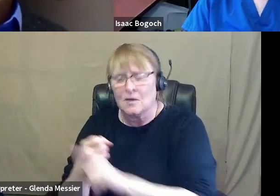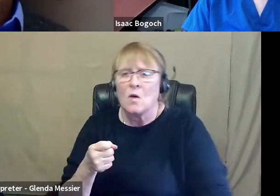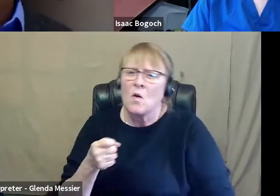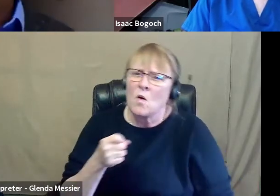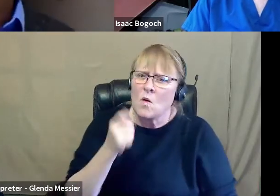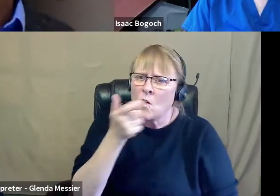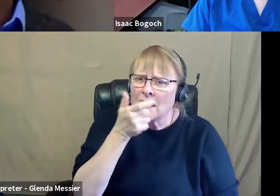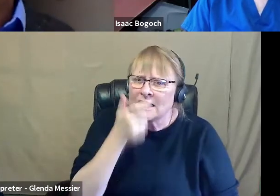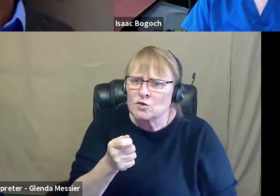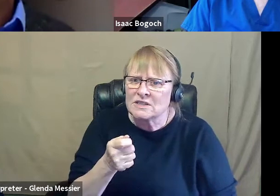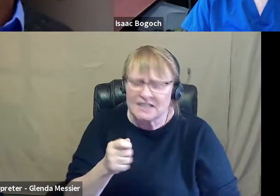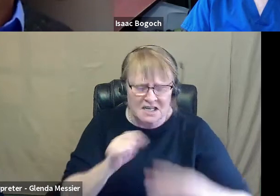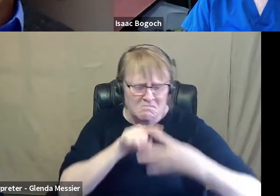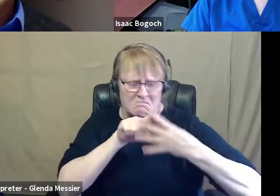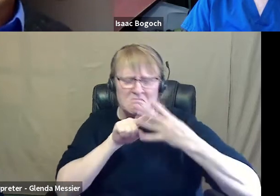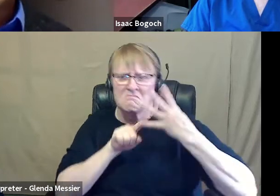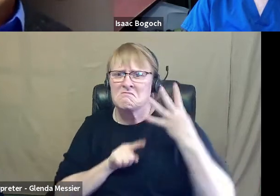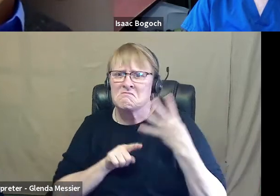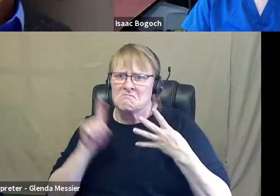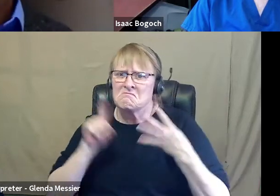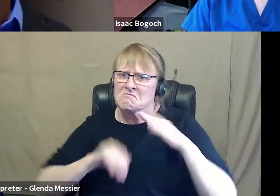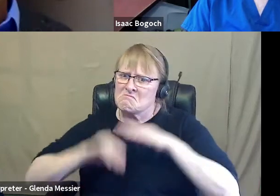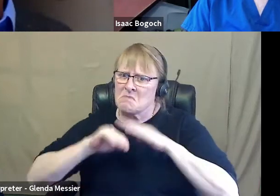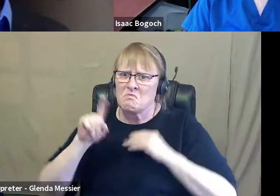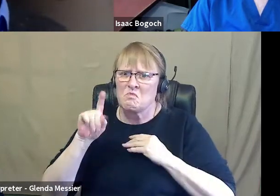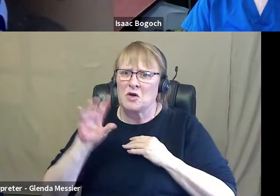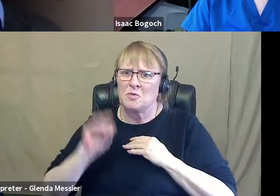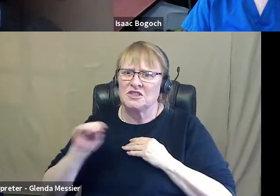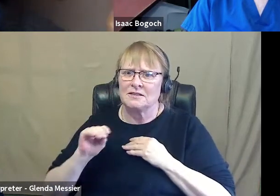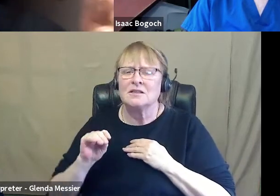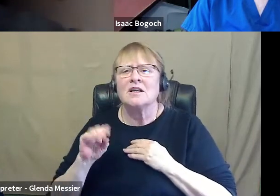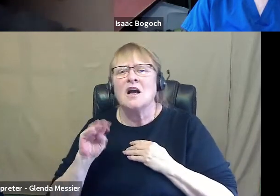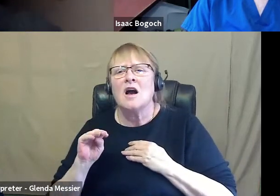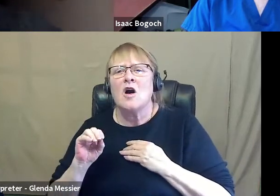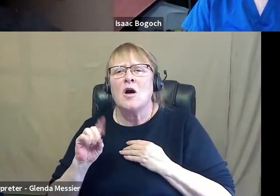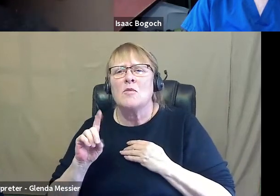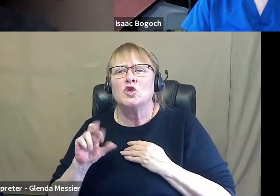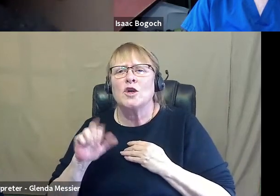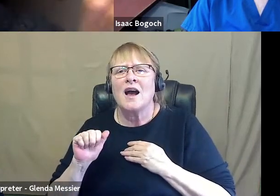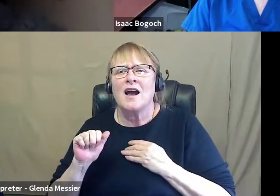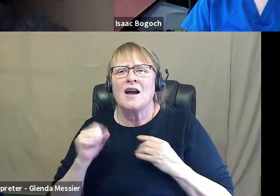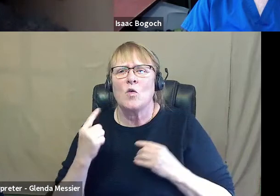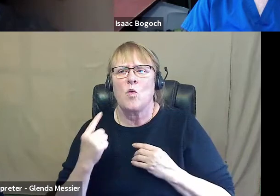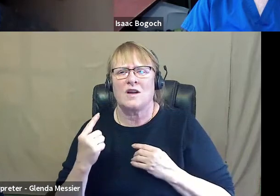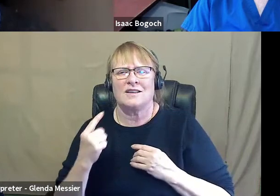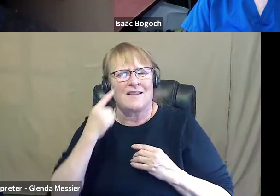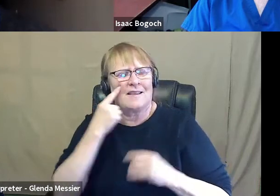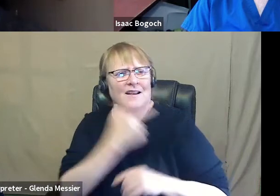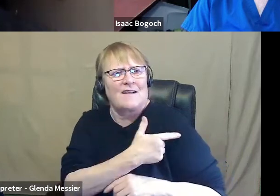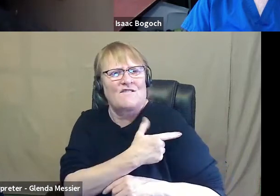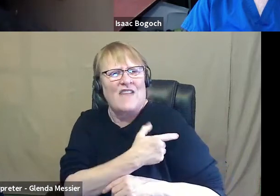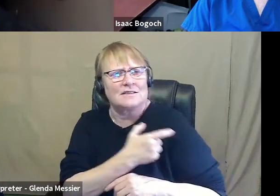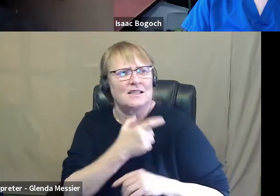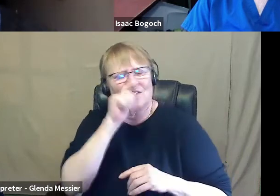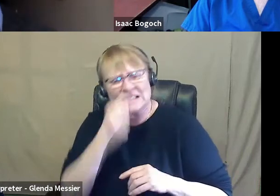is that all of them are pretty much at 100%. Moderna, there was one person who might have had the vaccine who kind of tested positive.